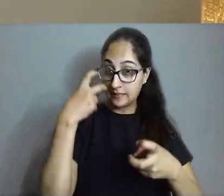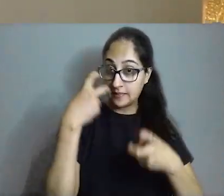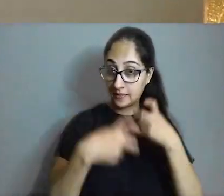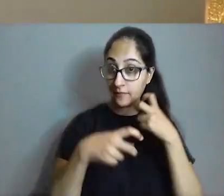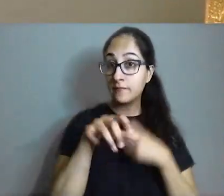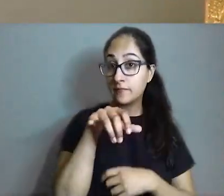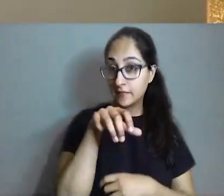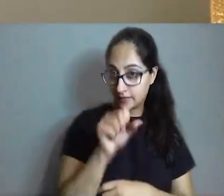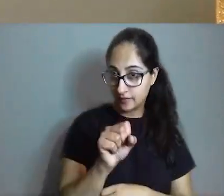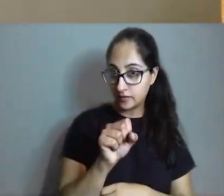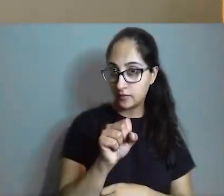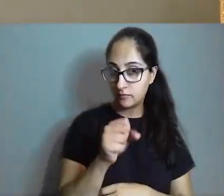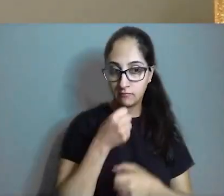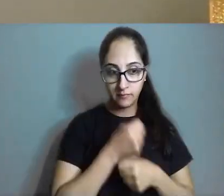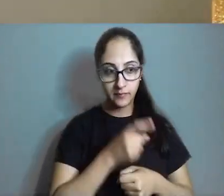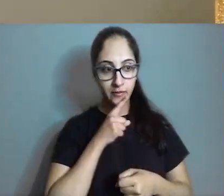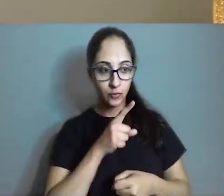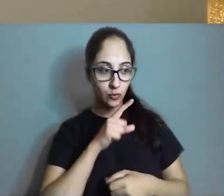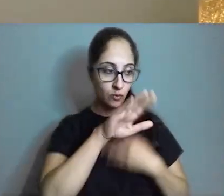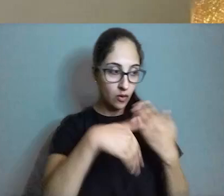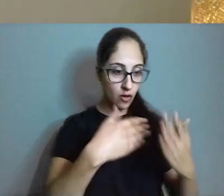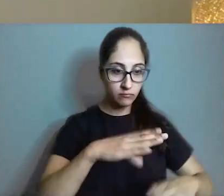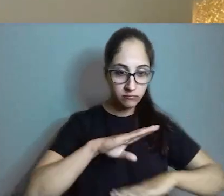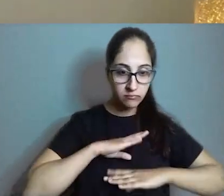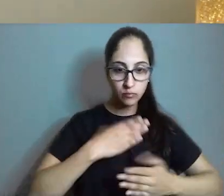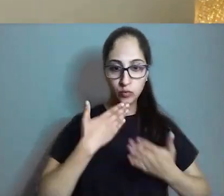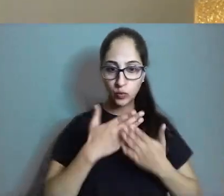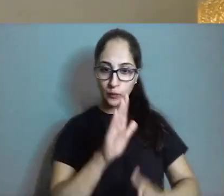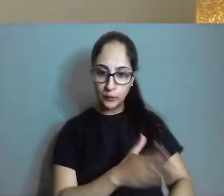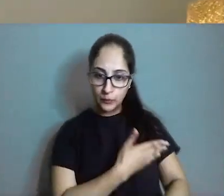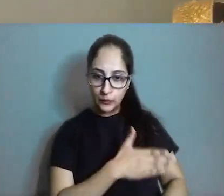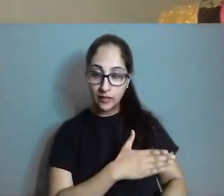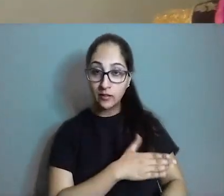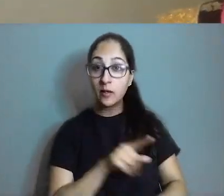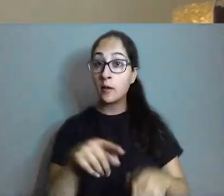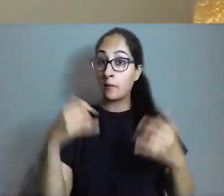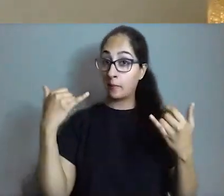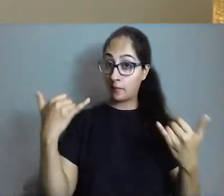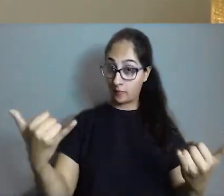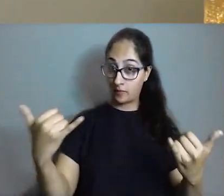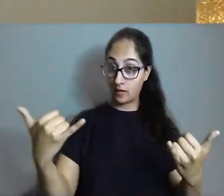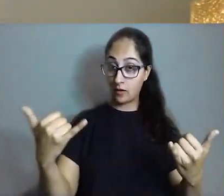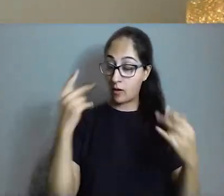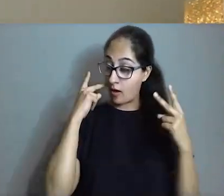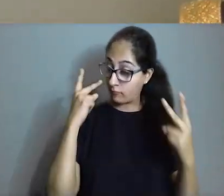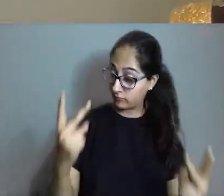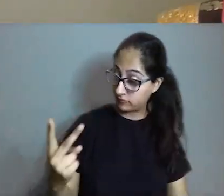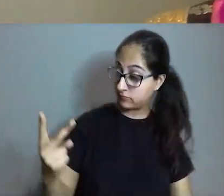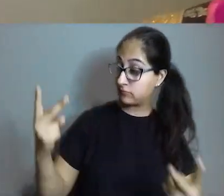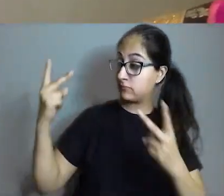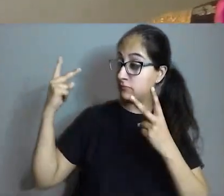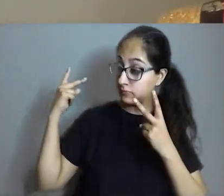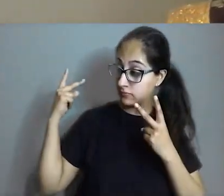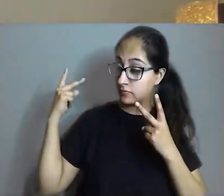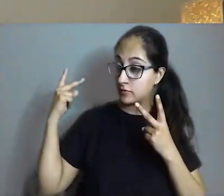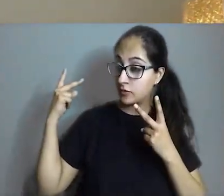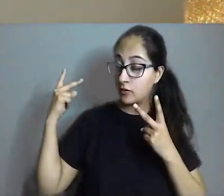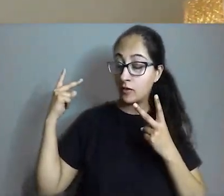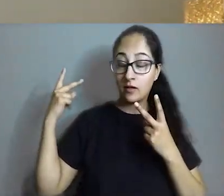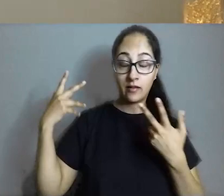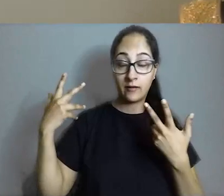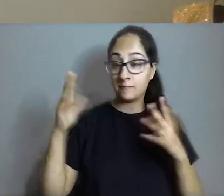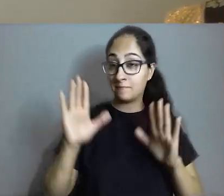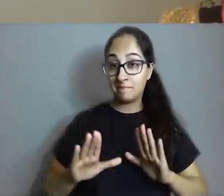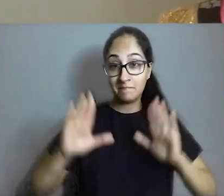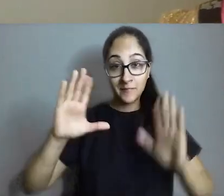caveat because in hindsight, on reflecting and upon introspection, and now I can say this, months and years later, that